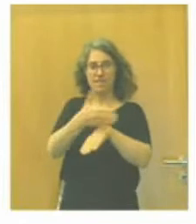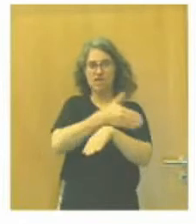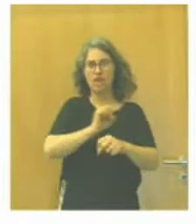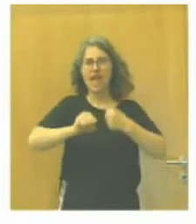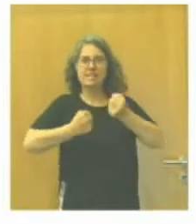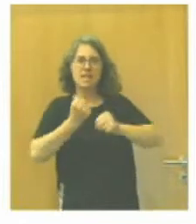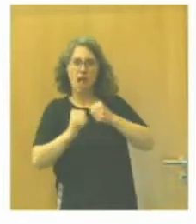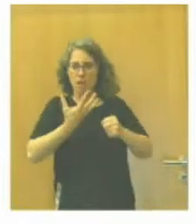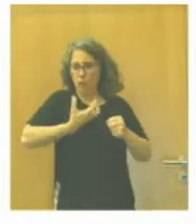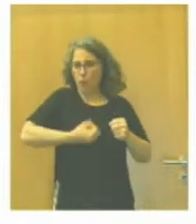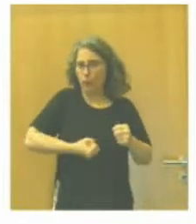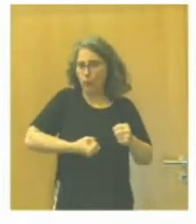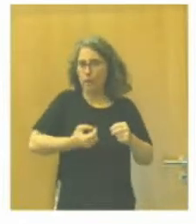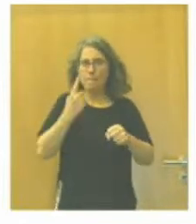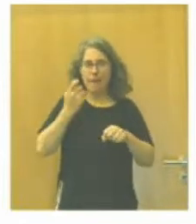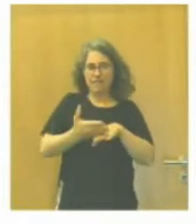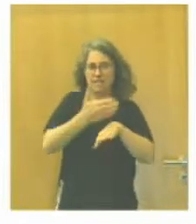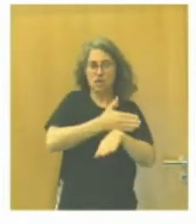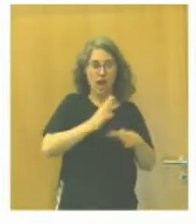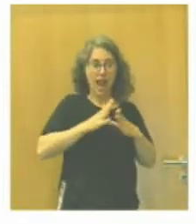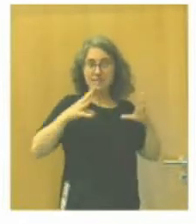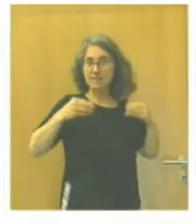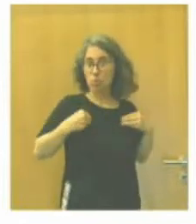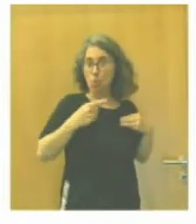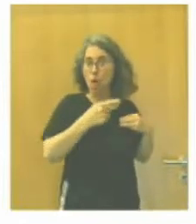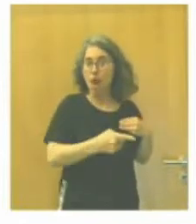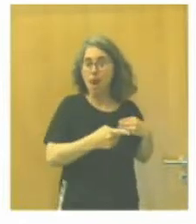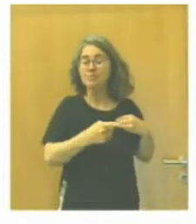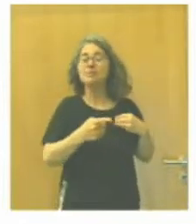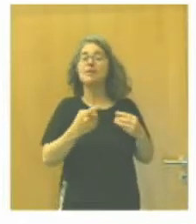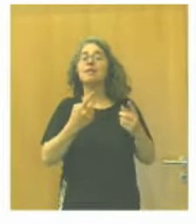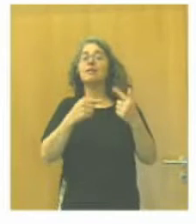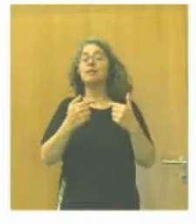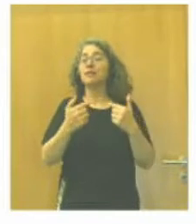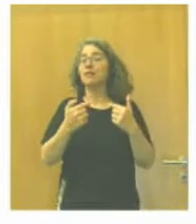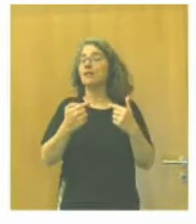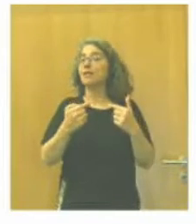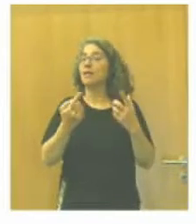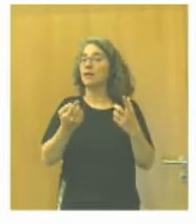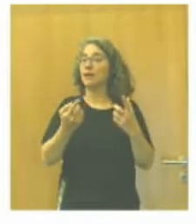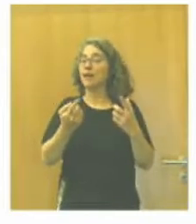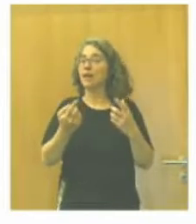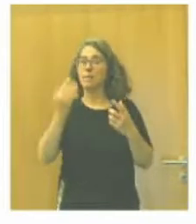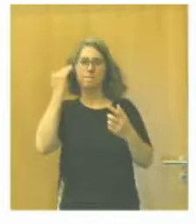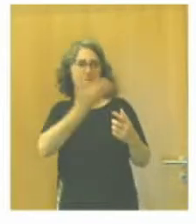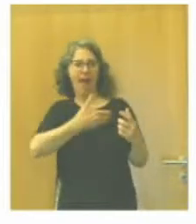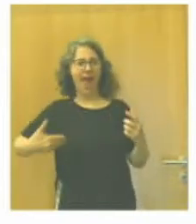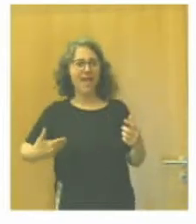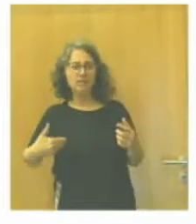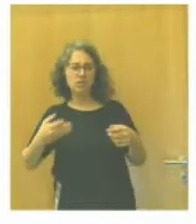so school-based intervention delivered by teachers. We've heard about some of those specific examples already from Andrea.